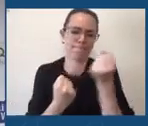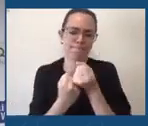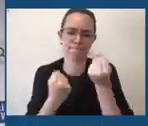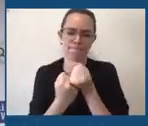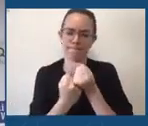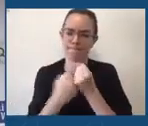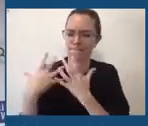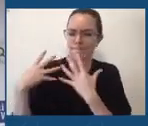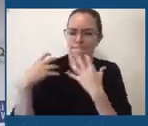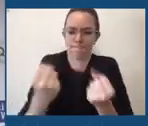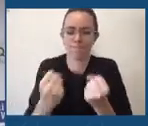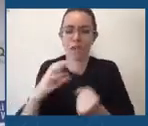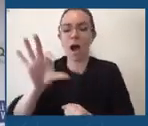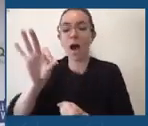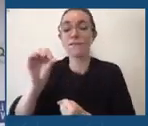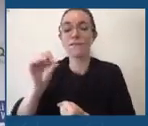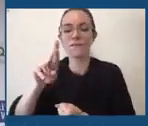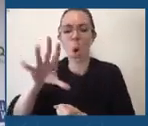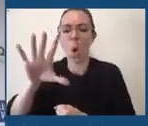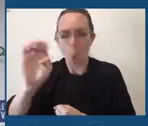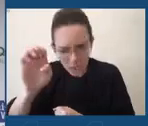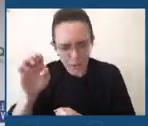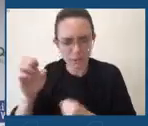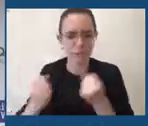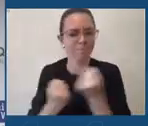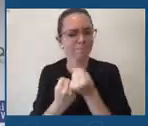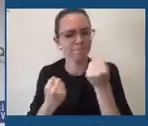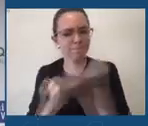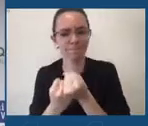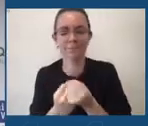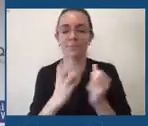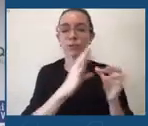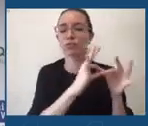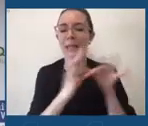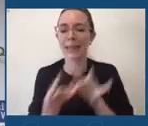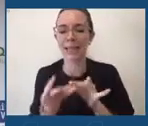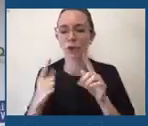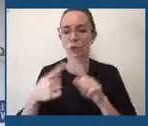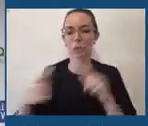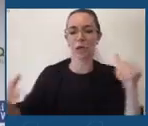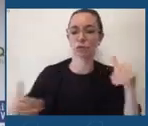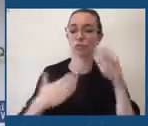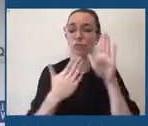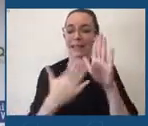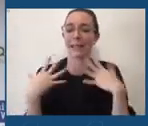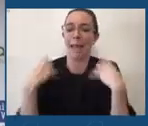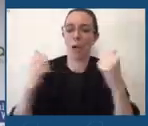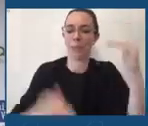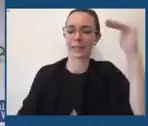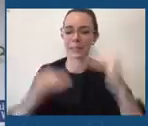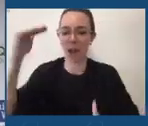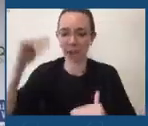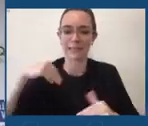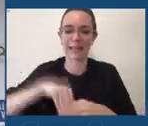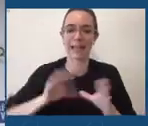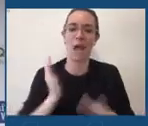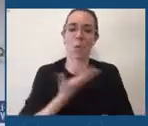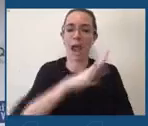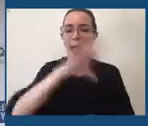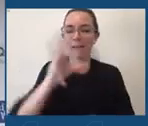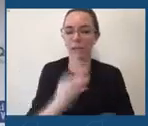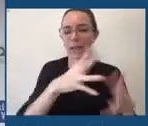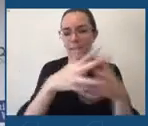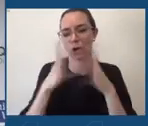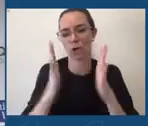A force as it relates to addressing health disparities in our African American communities.